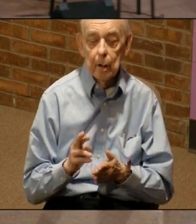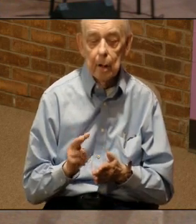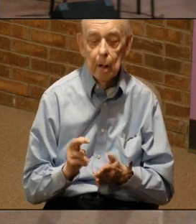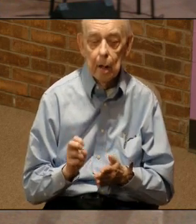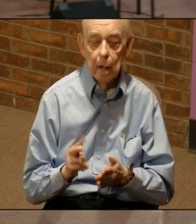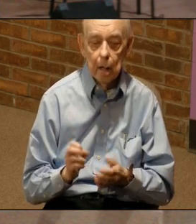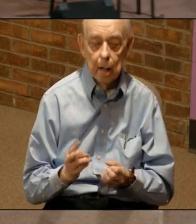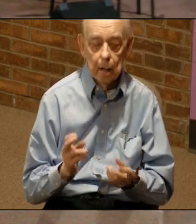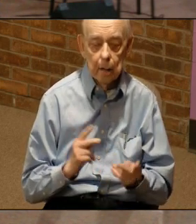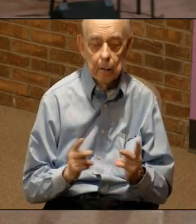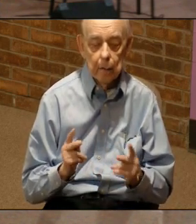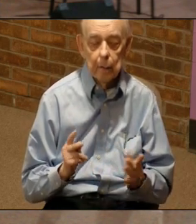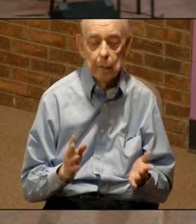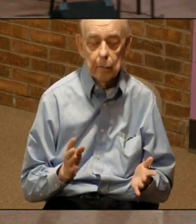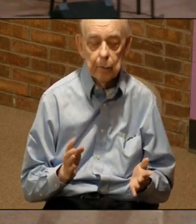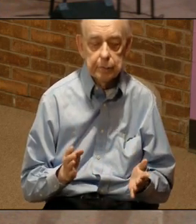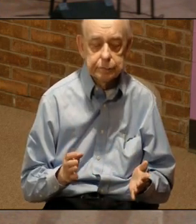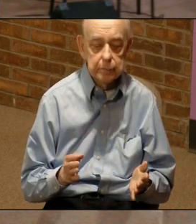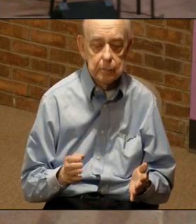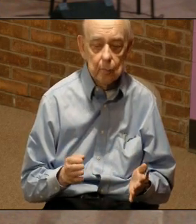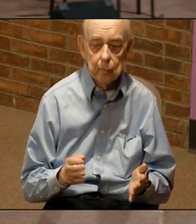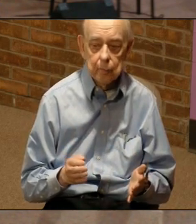a lot of people have